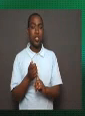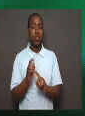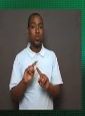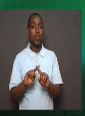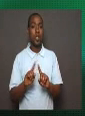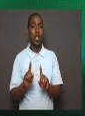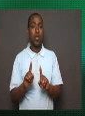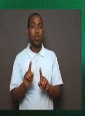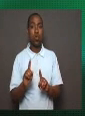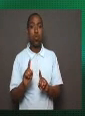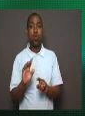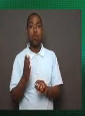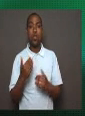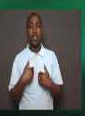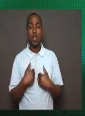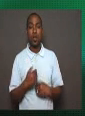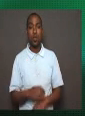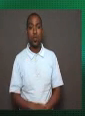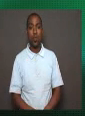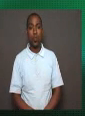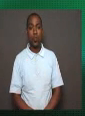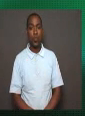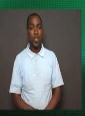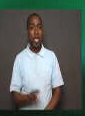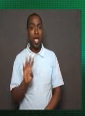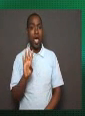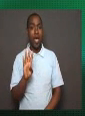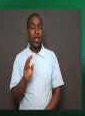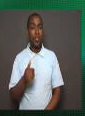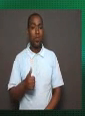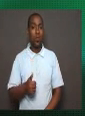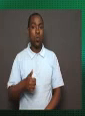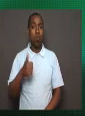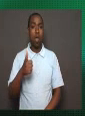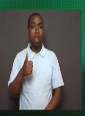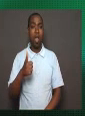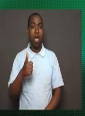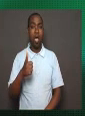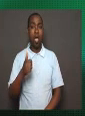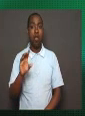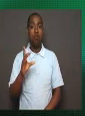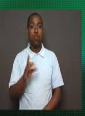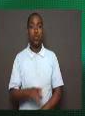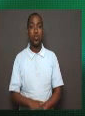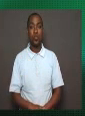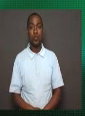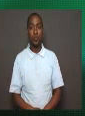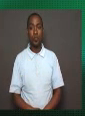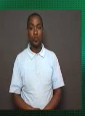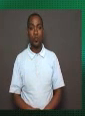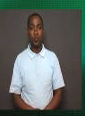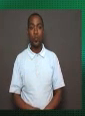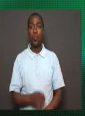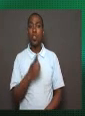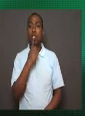components. 4 of the most important components are